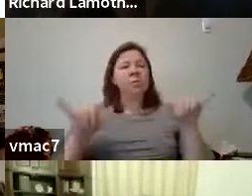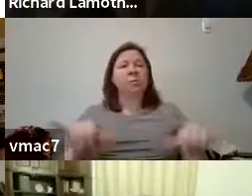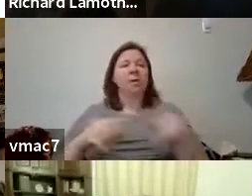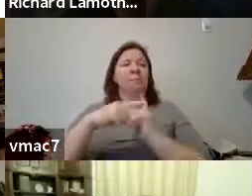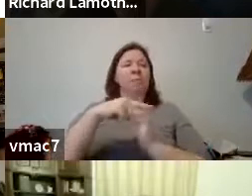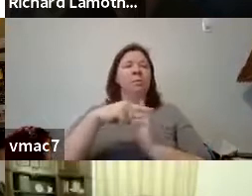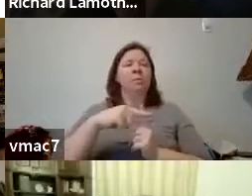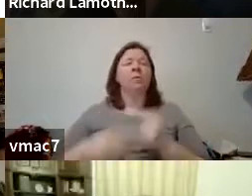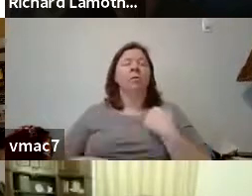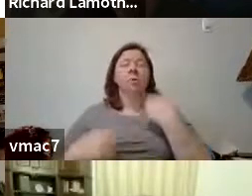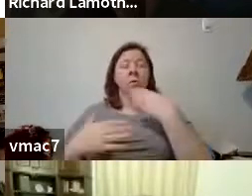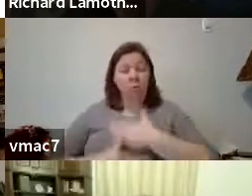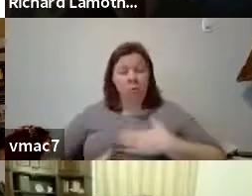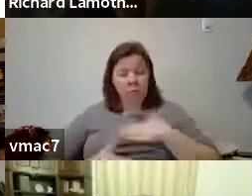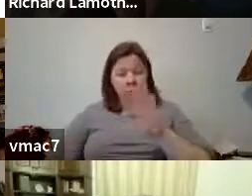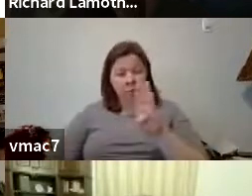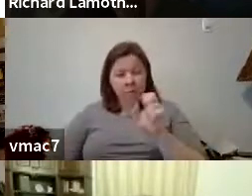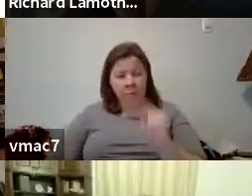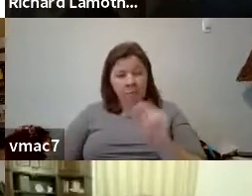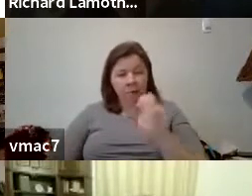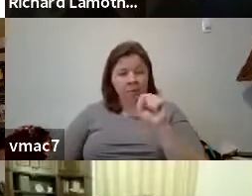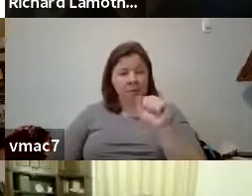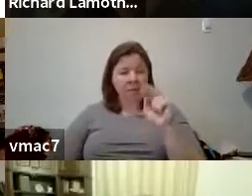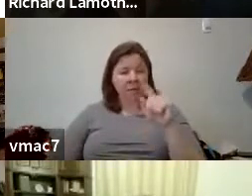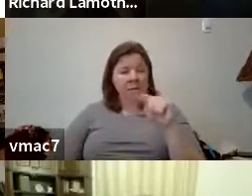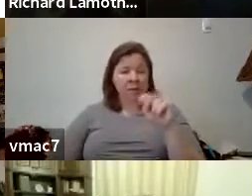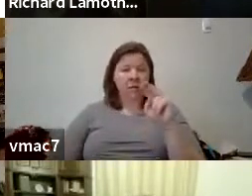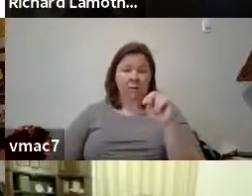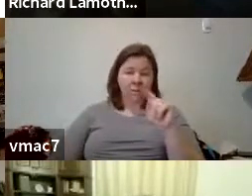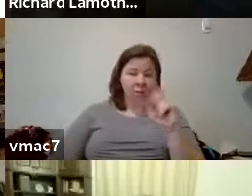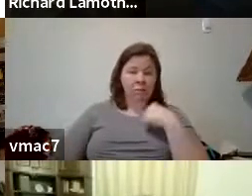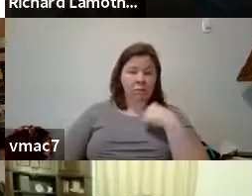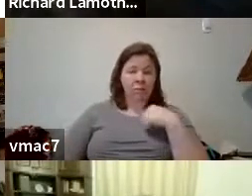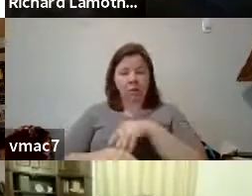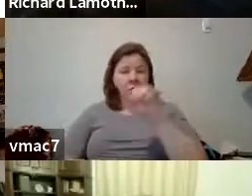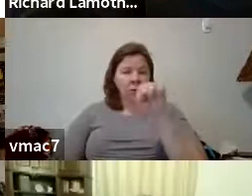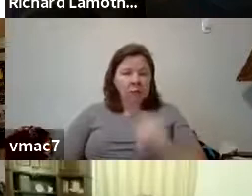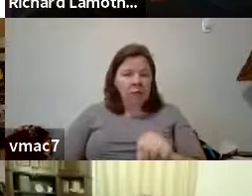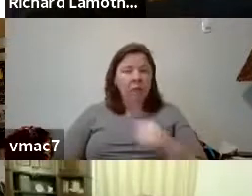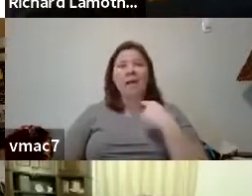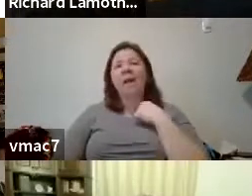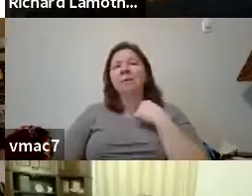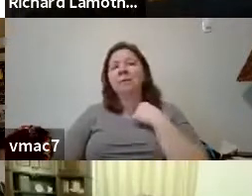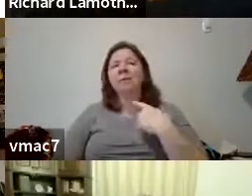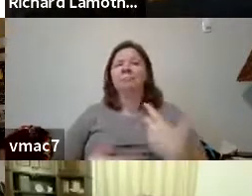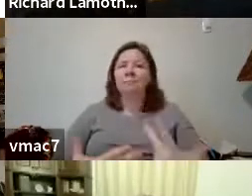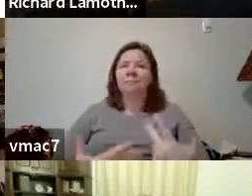And I appreciate Ben Santos for saying he appreciated my slower Southern accent.